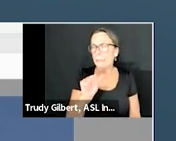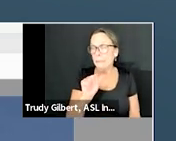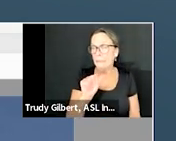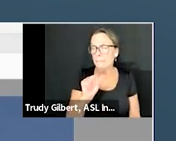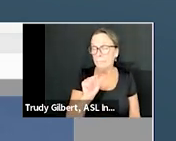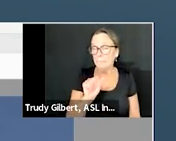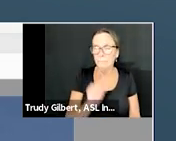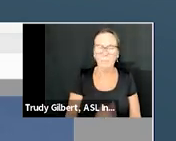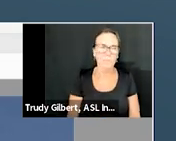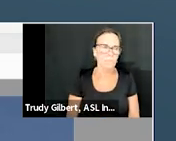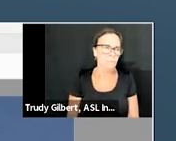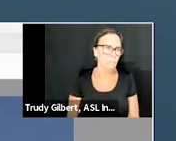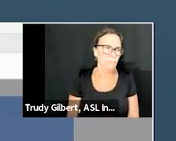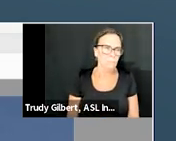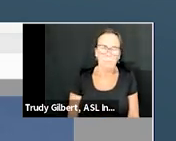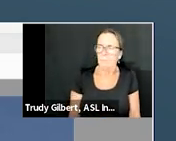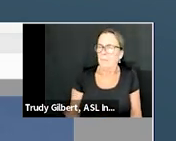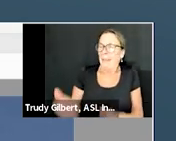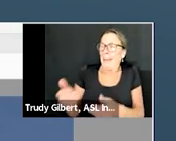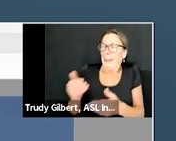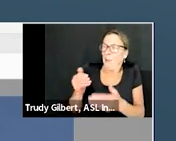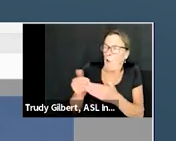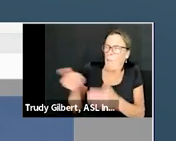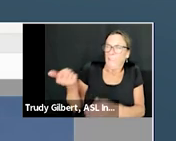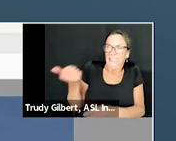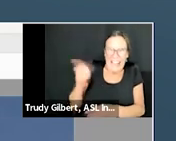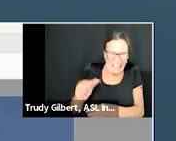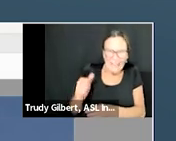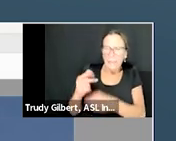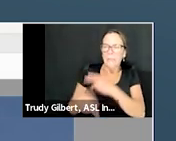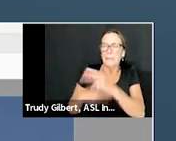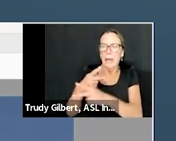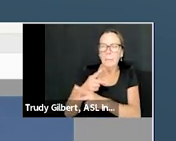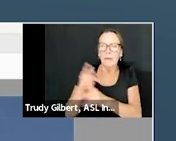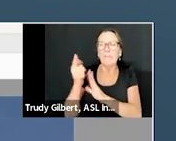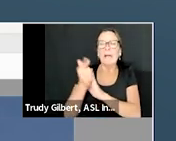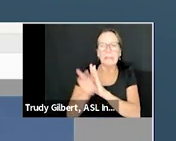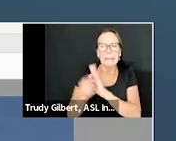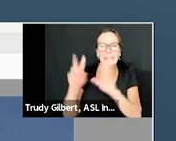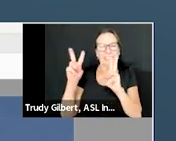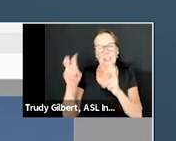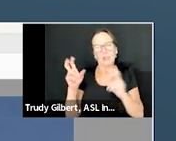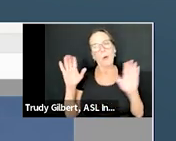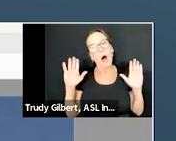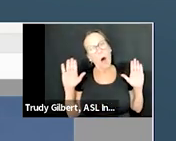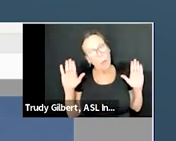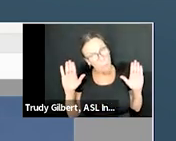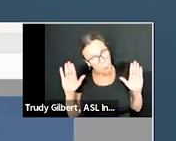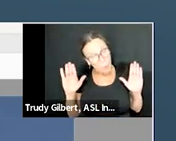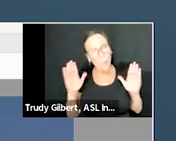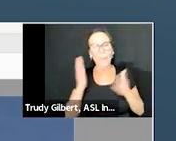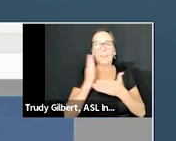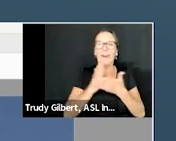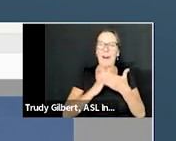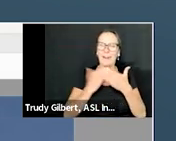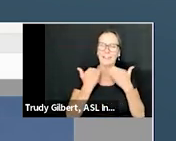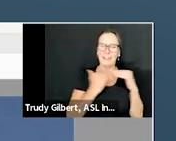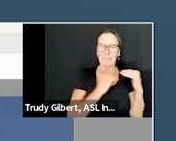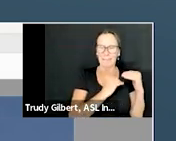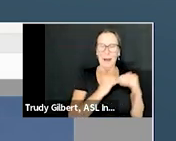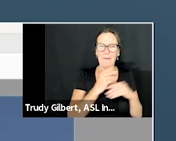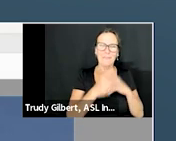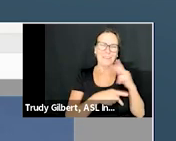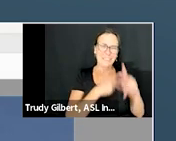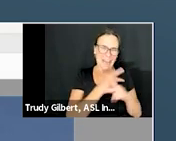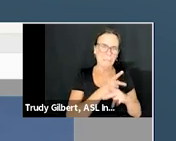and almost any type of legal issue that they have, although there are some restrictions on the types of legal